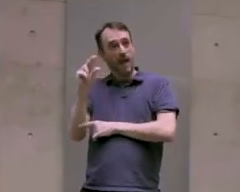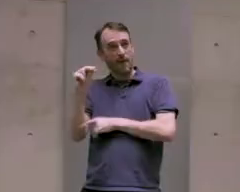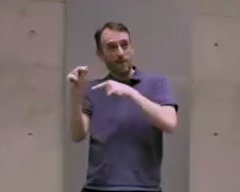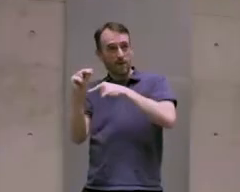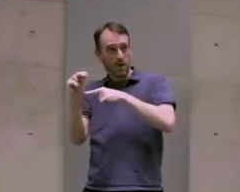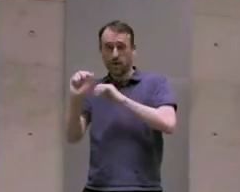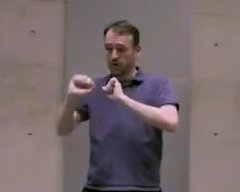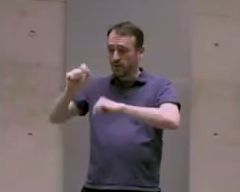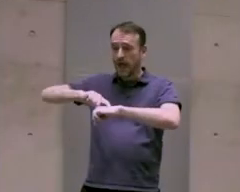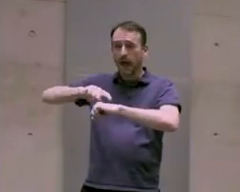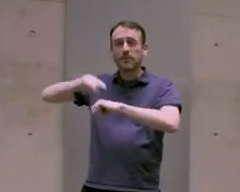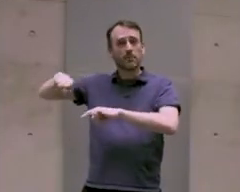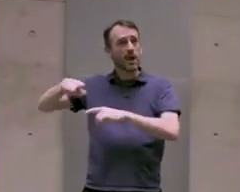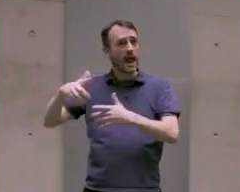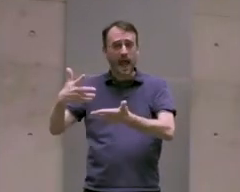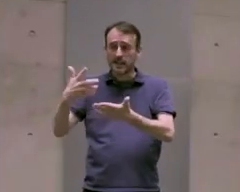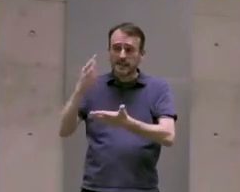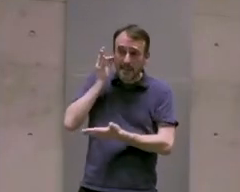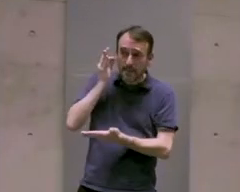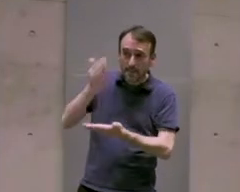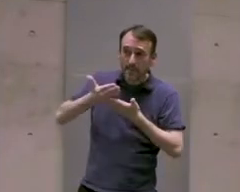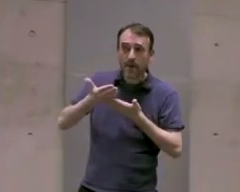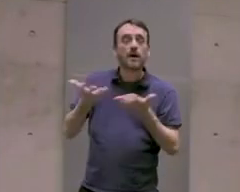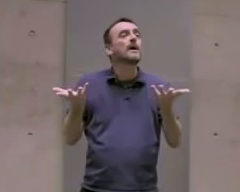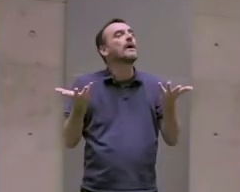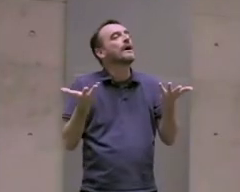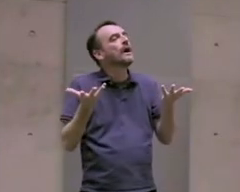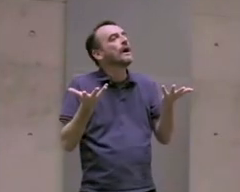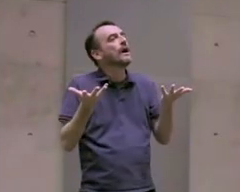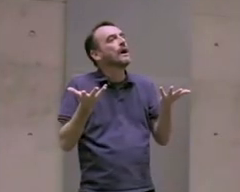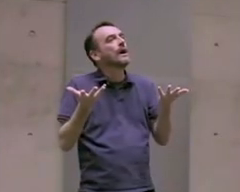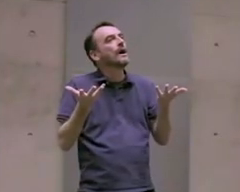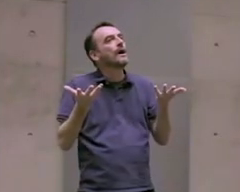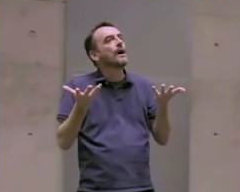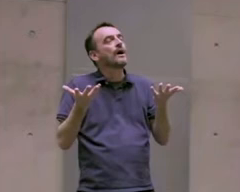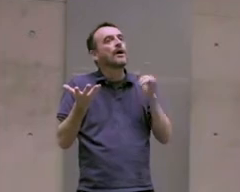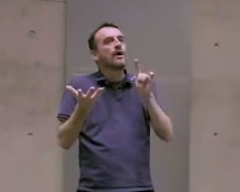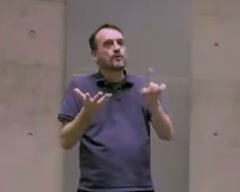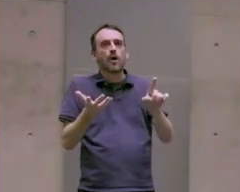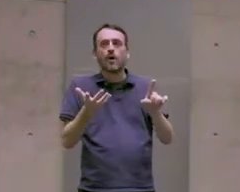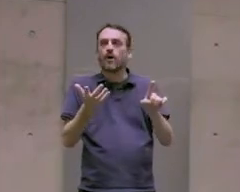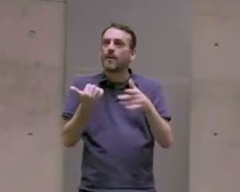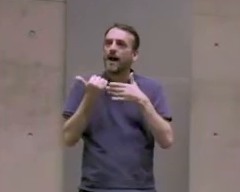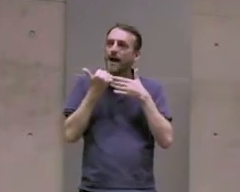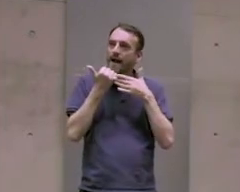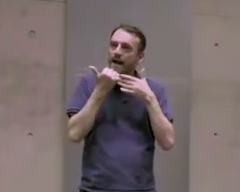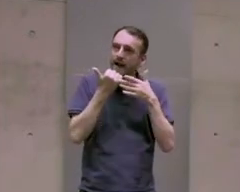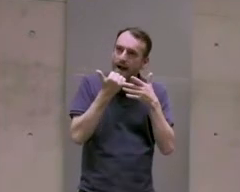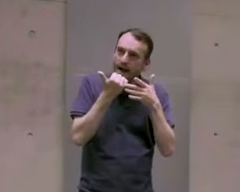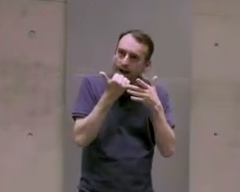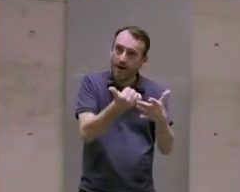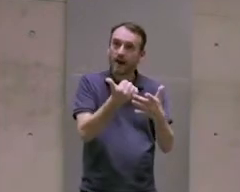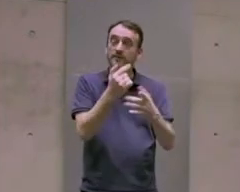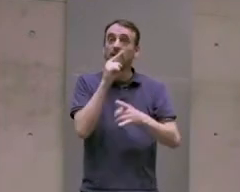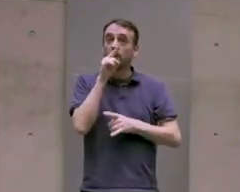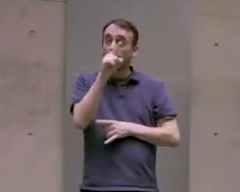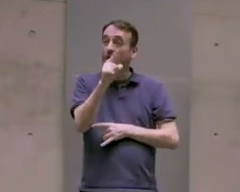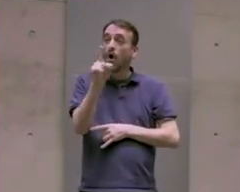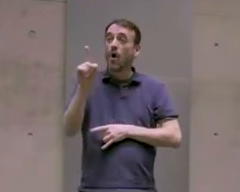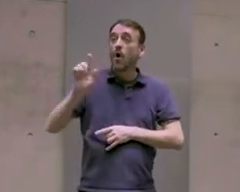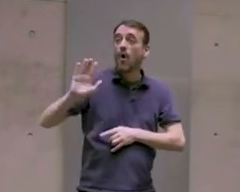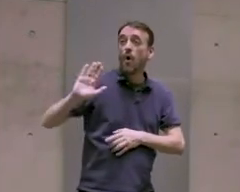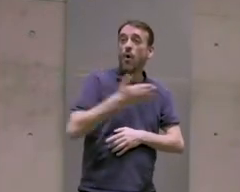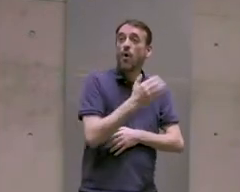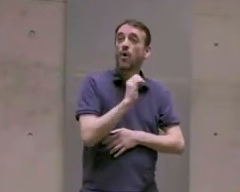now? I would definitely give the advice not to put all of your eggs into a basket that a billionaire might on a whim buy. That would be